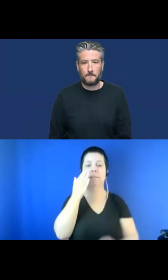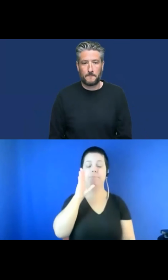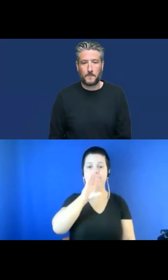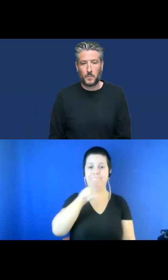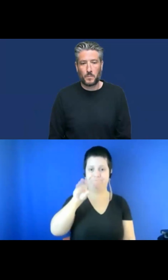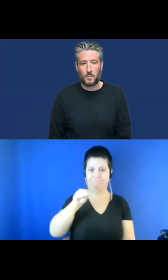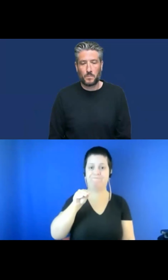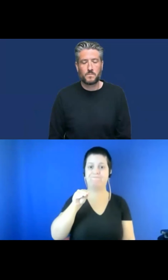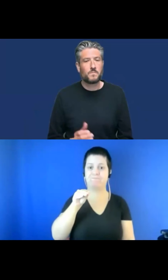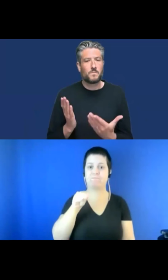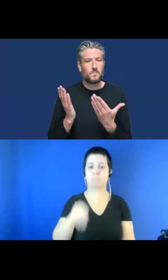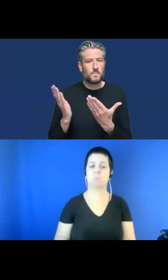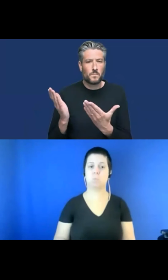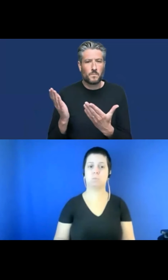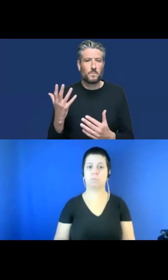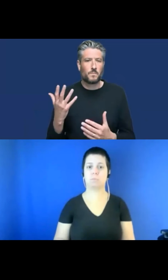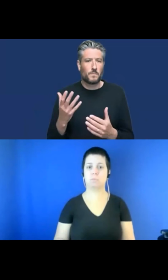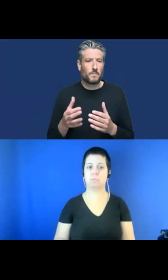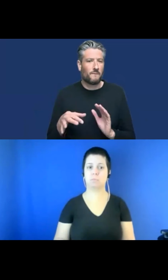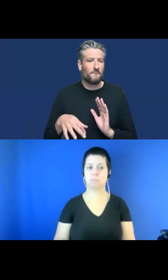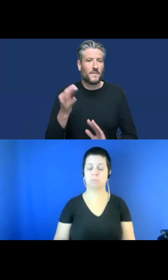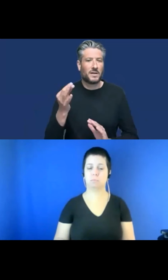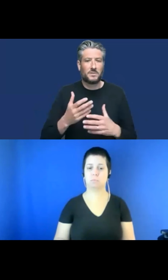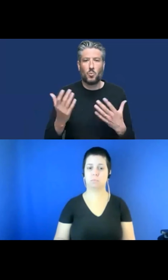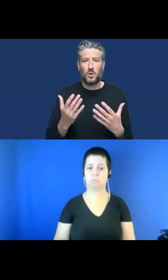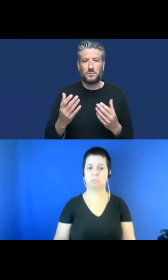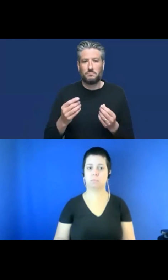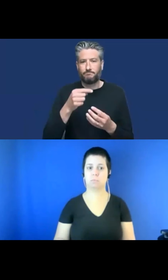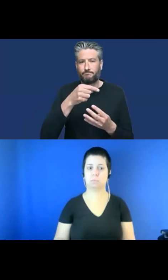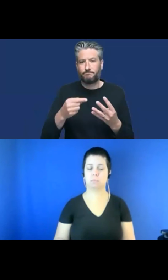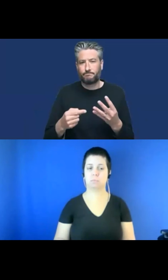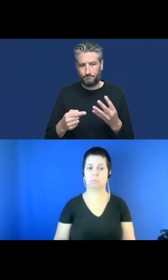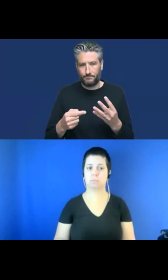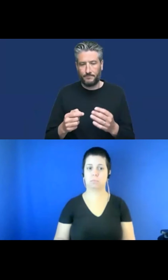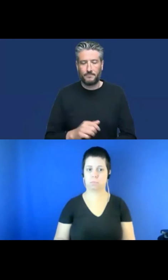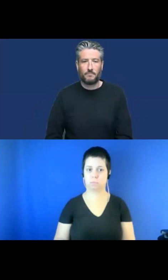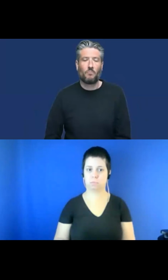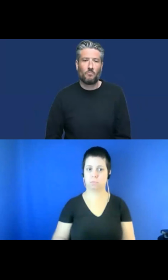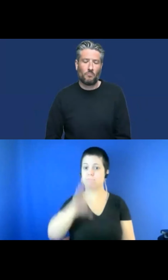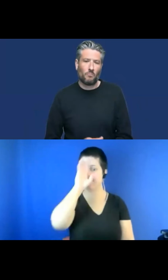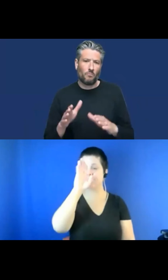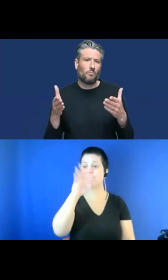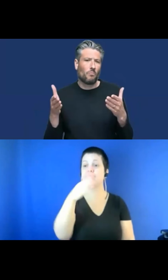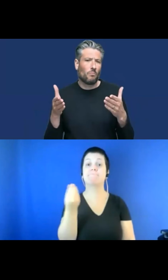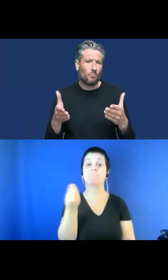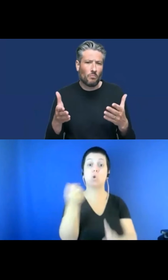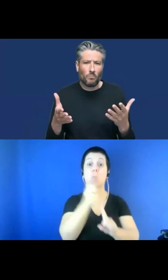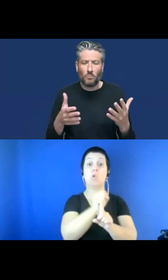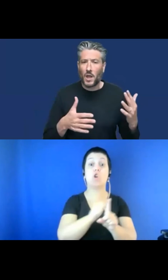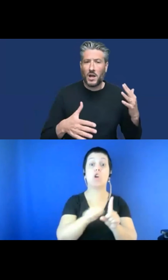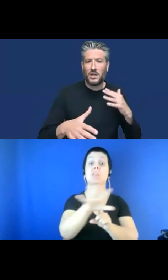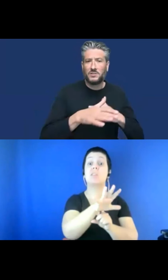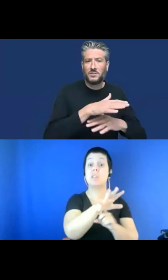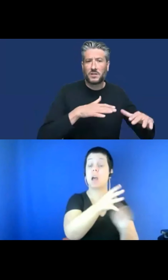The main outcomes in this study were focused on the societal attitudes towards disability as